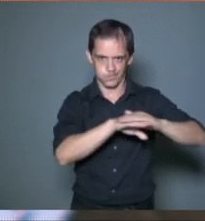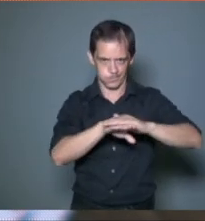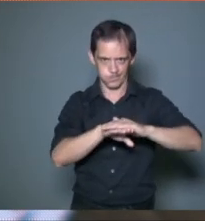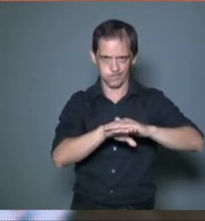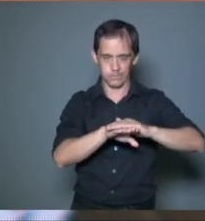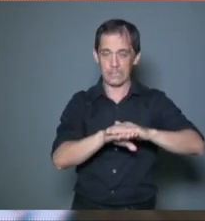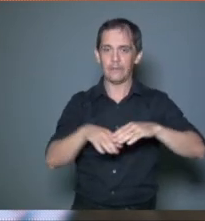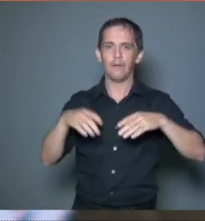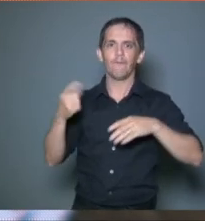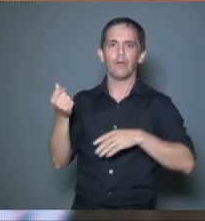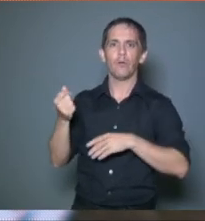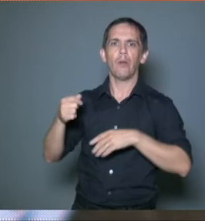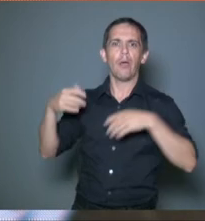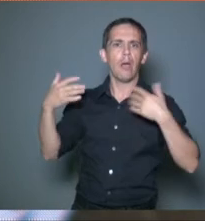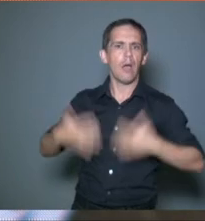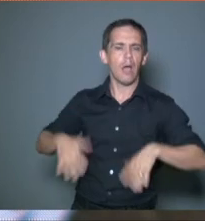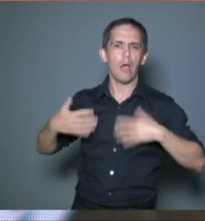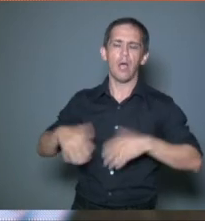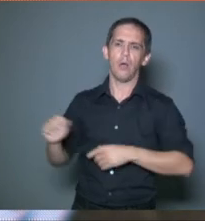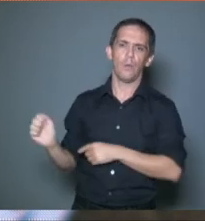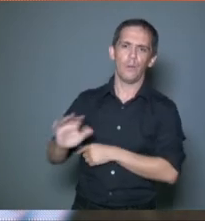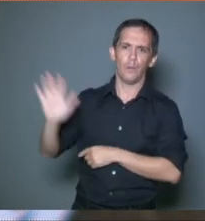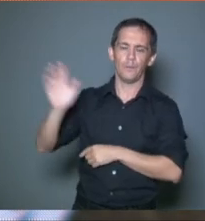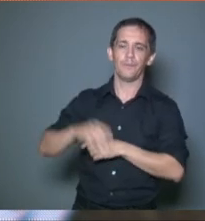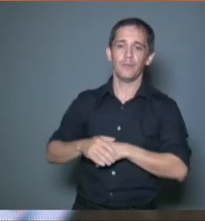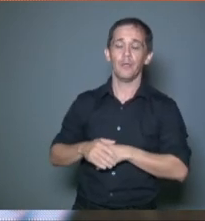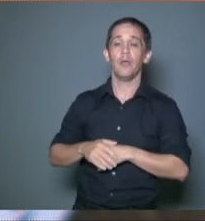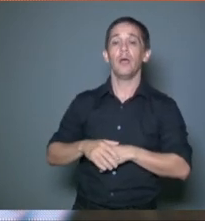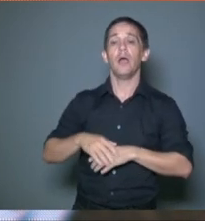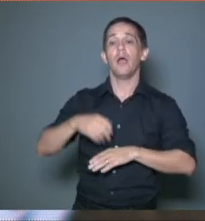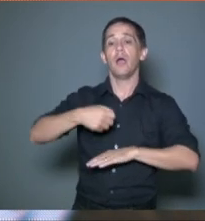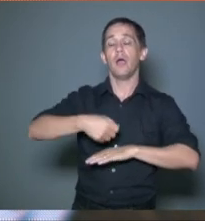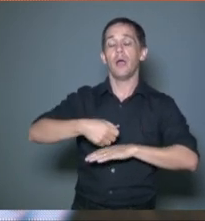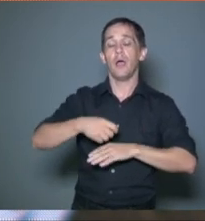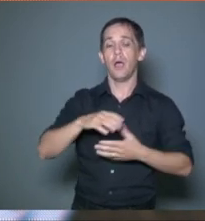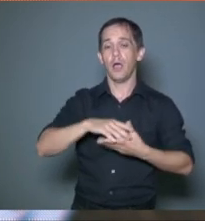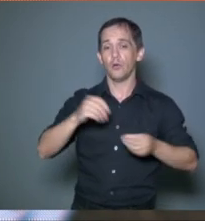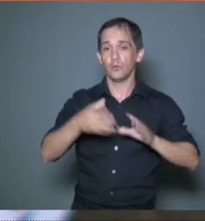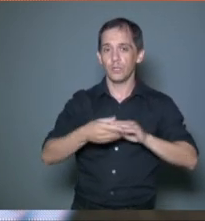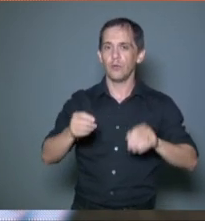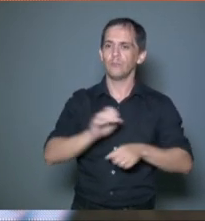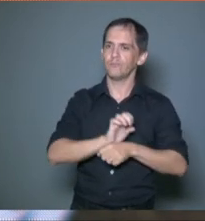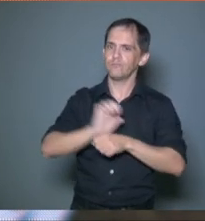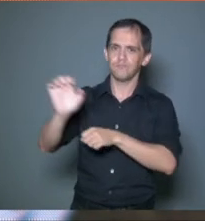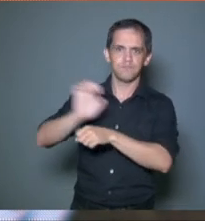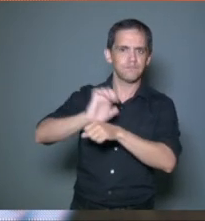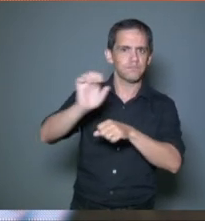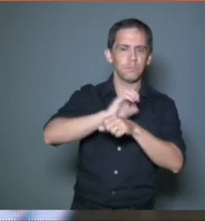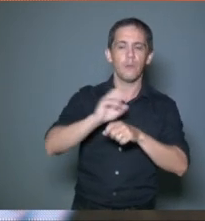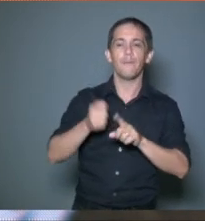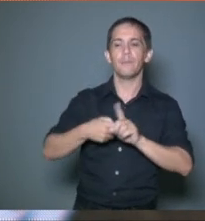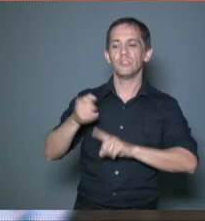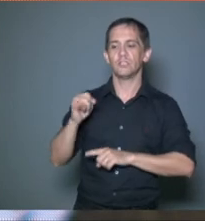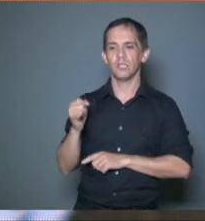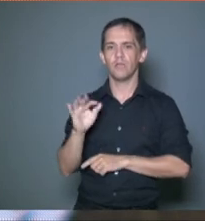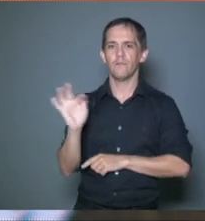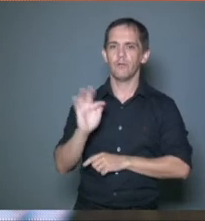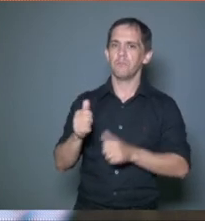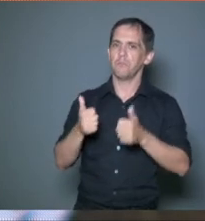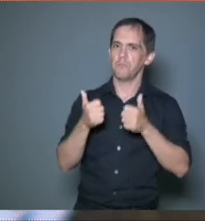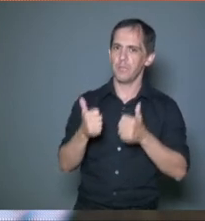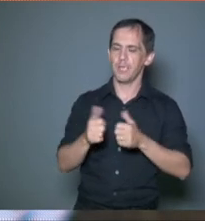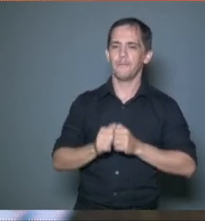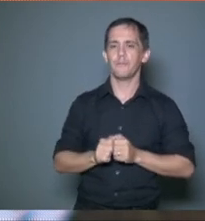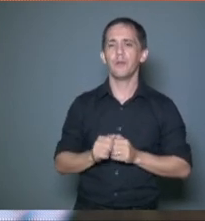Logistics is normalized. In January, February, we exported a lot of cotton. So we believe that